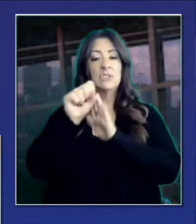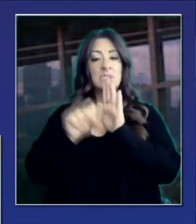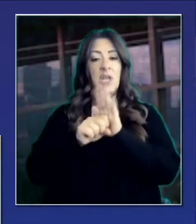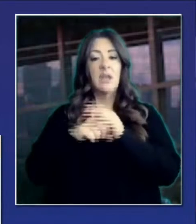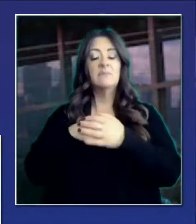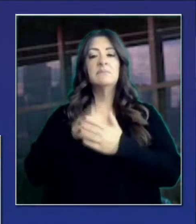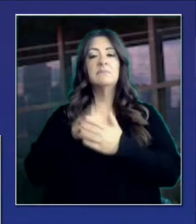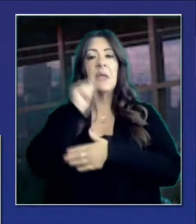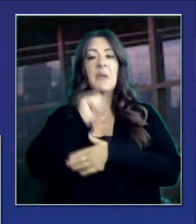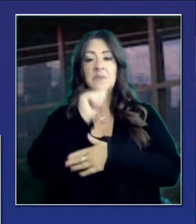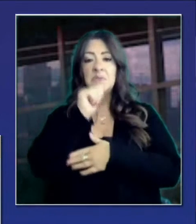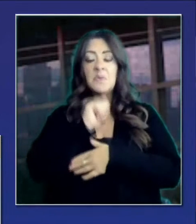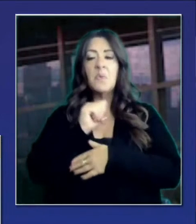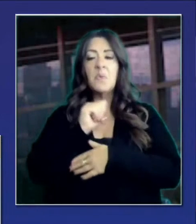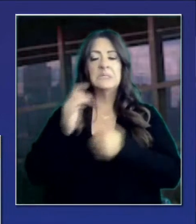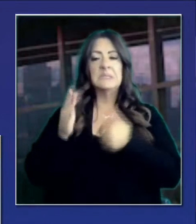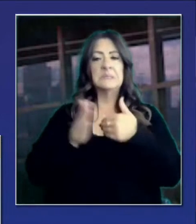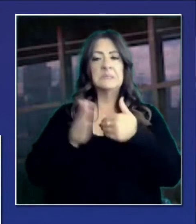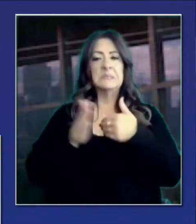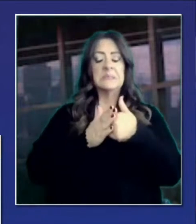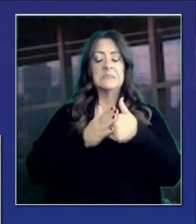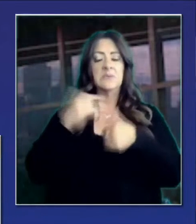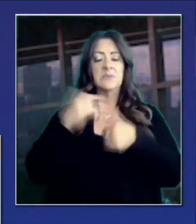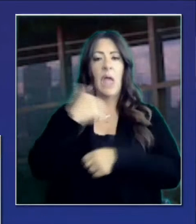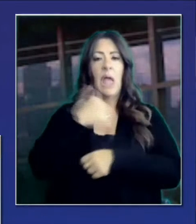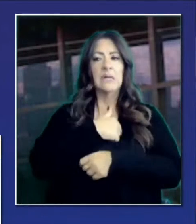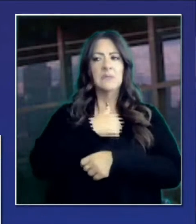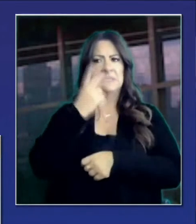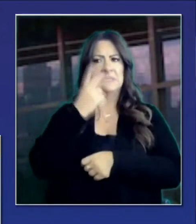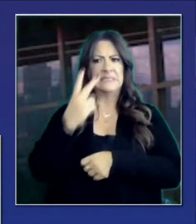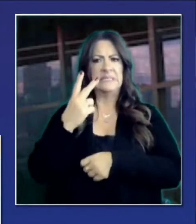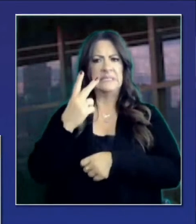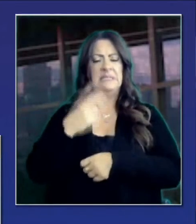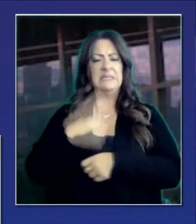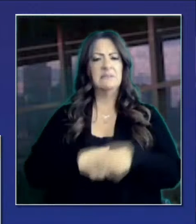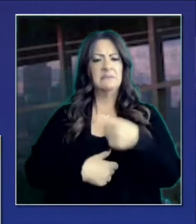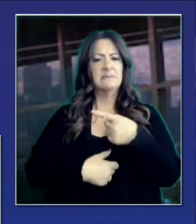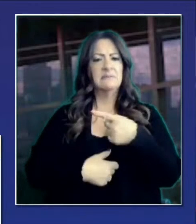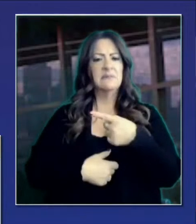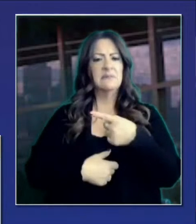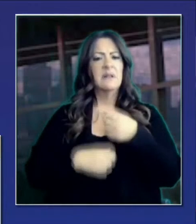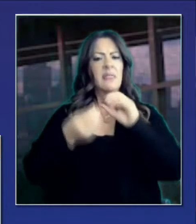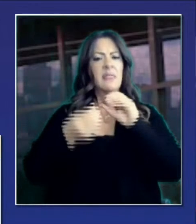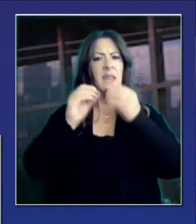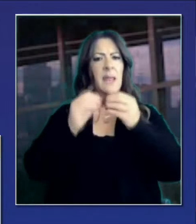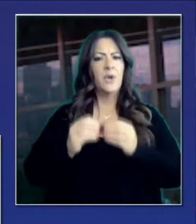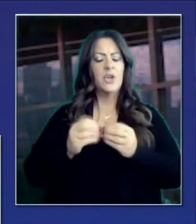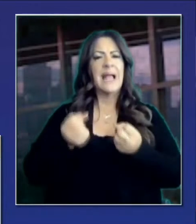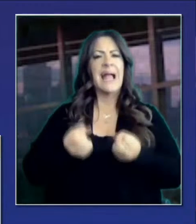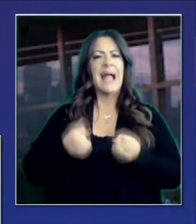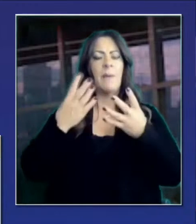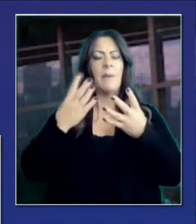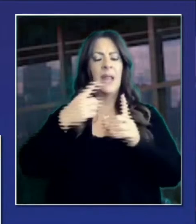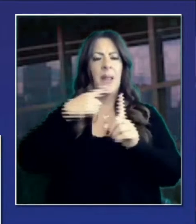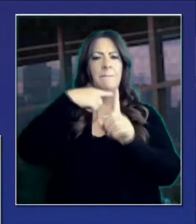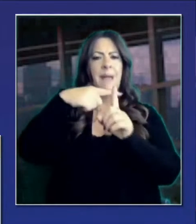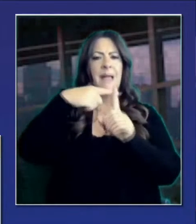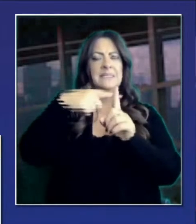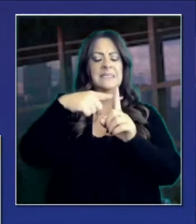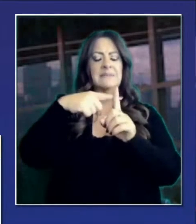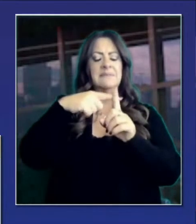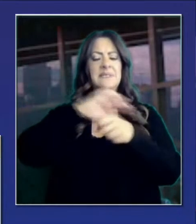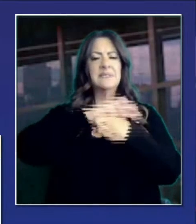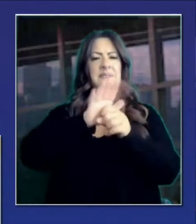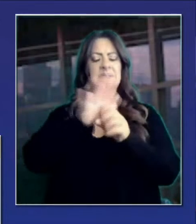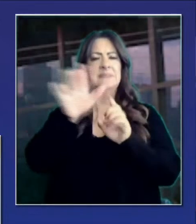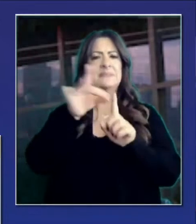just in terms of its regional proximity. And so you can see those positivity rates just as a proxy example of where